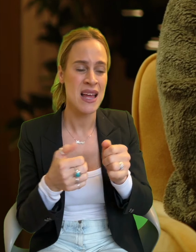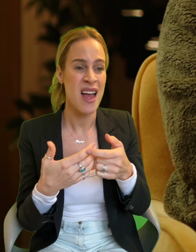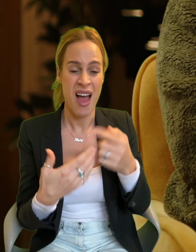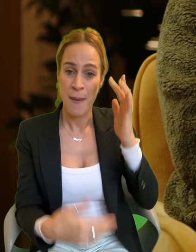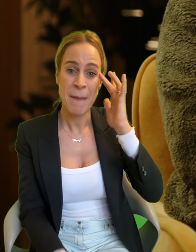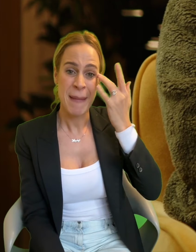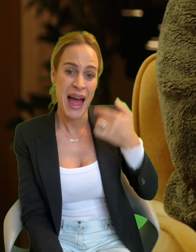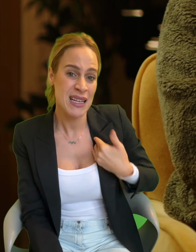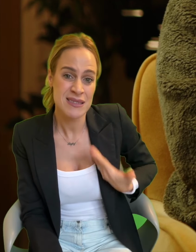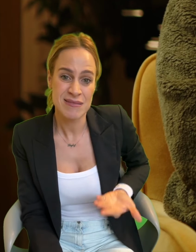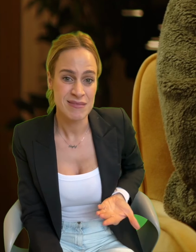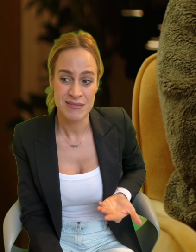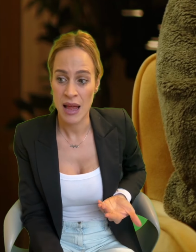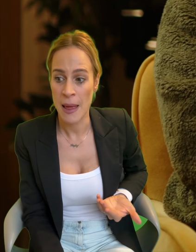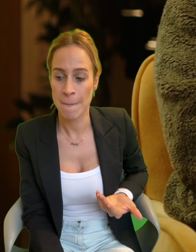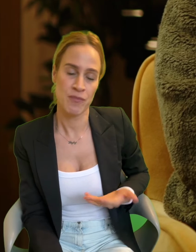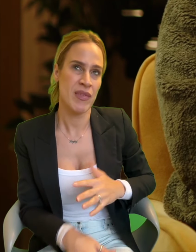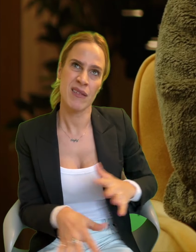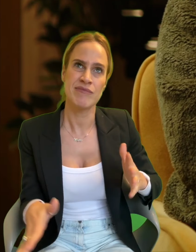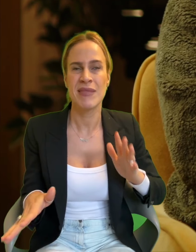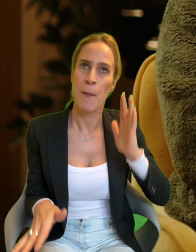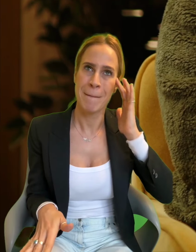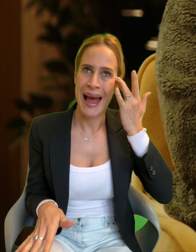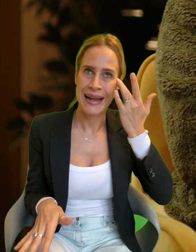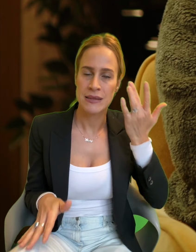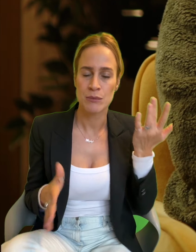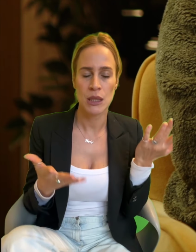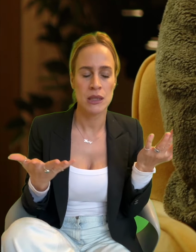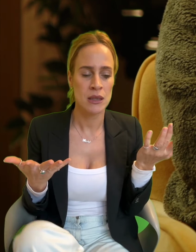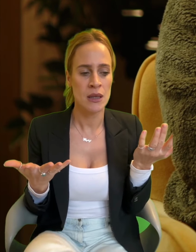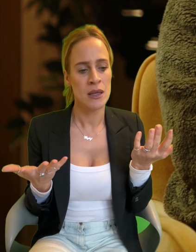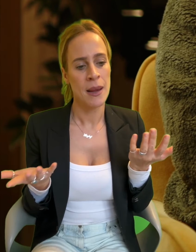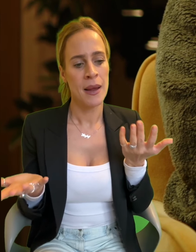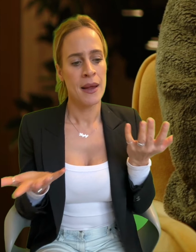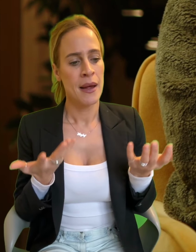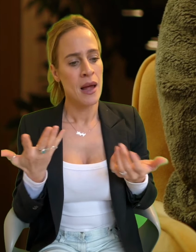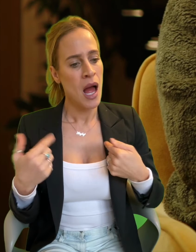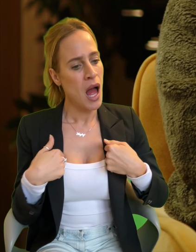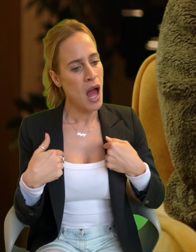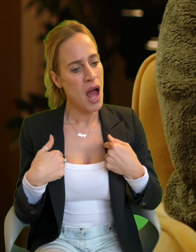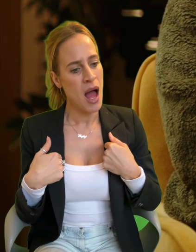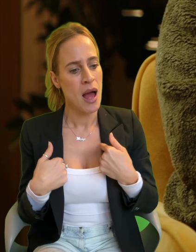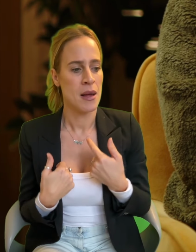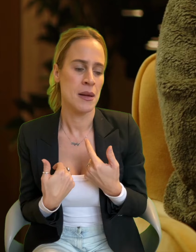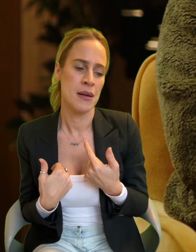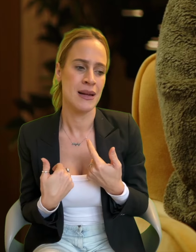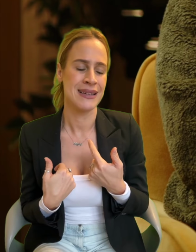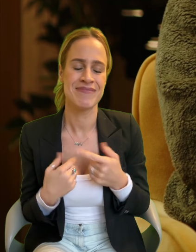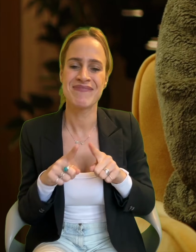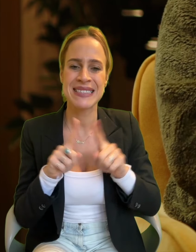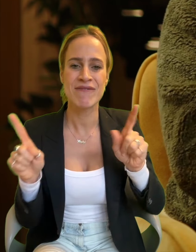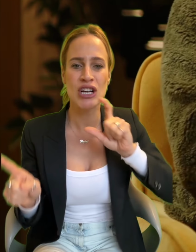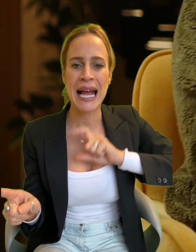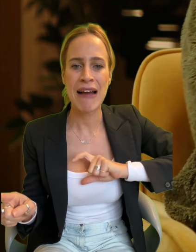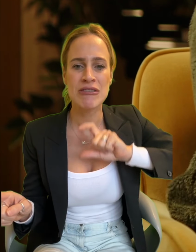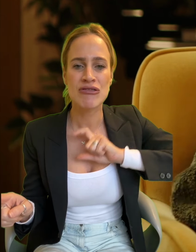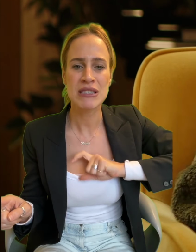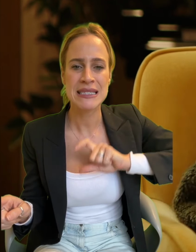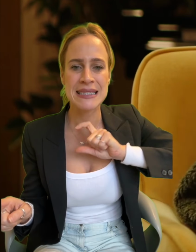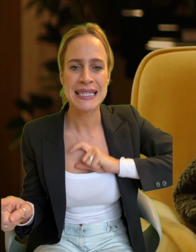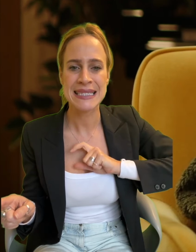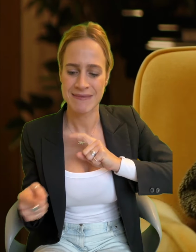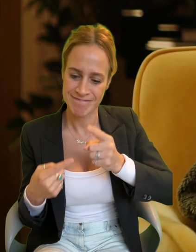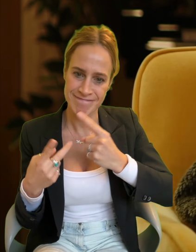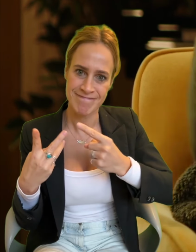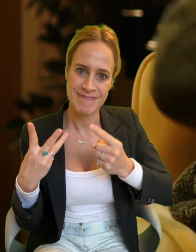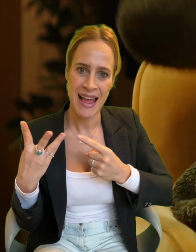mad. That's what people, not mad, but I'm quite a few different people. And what I mean by that is I have to